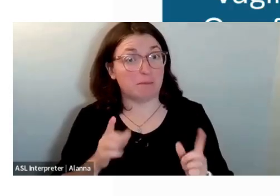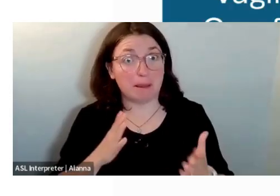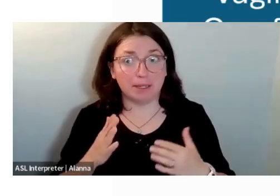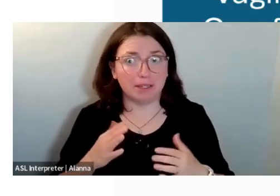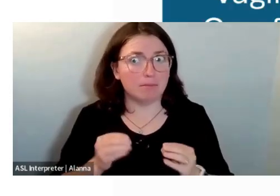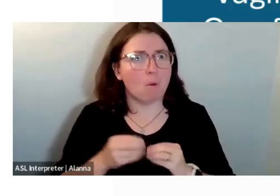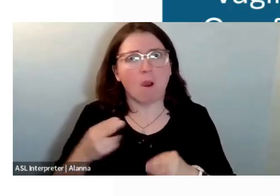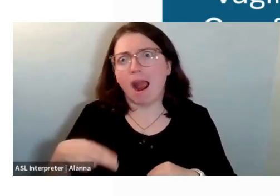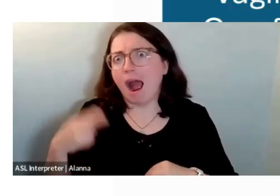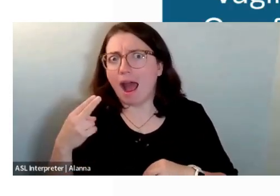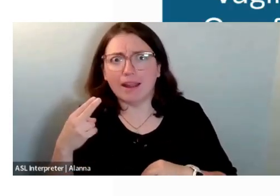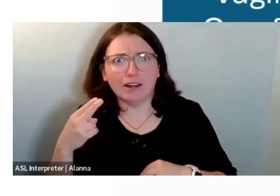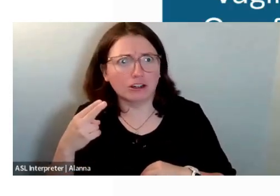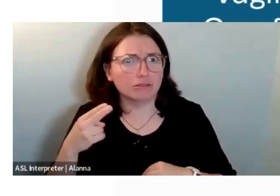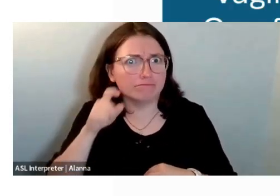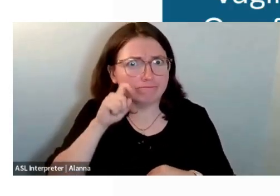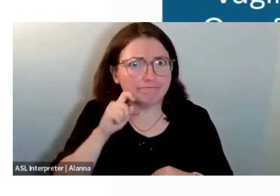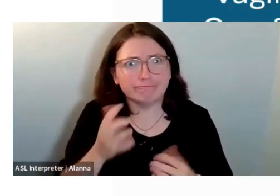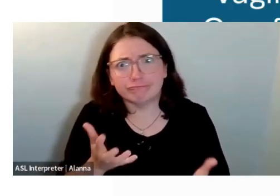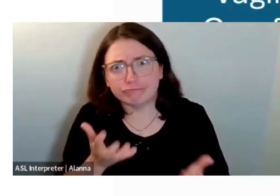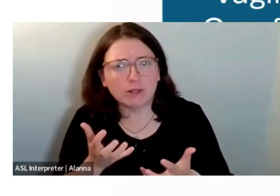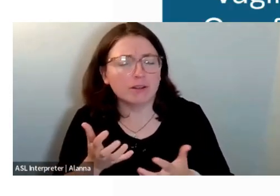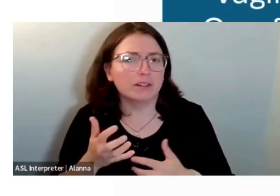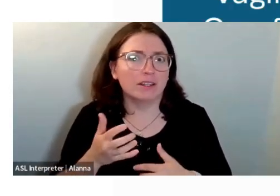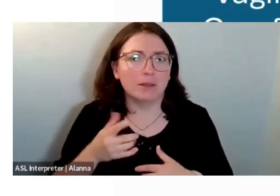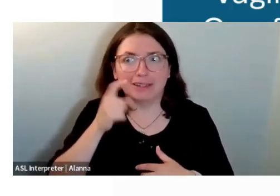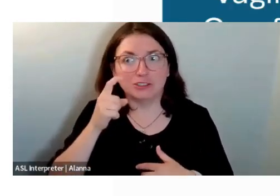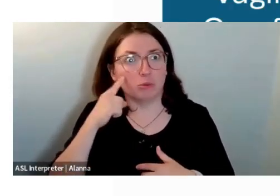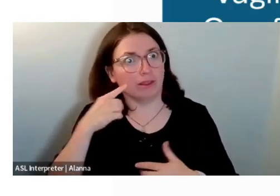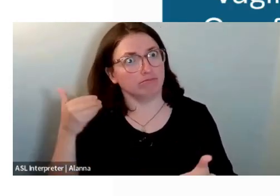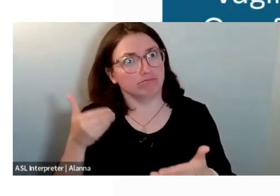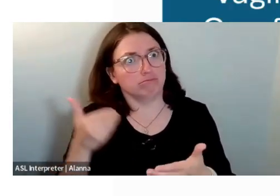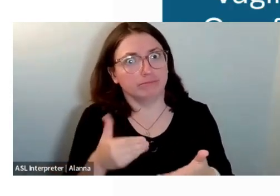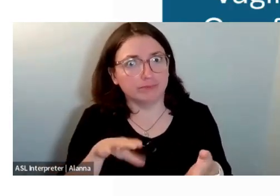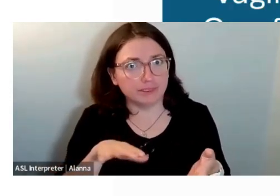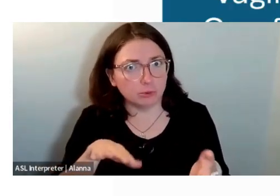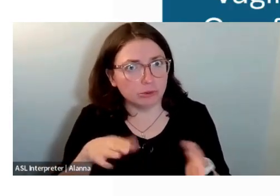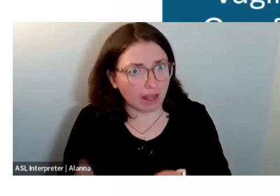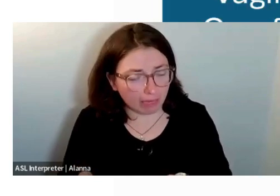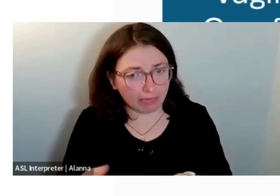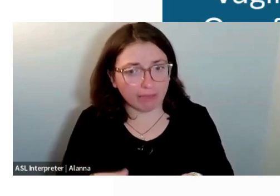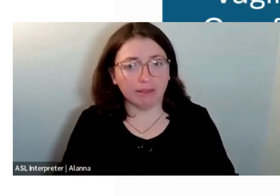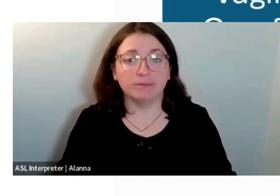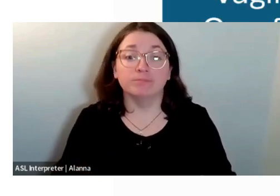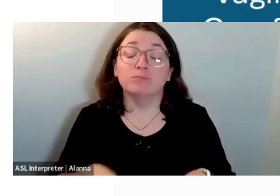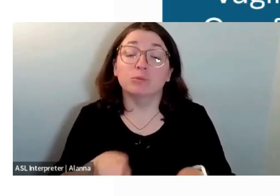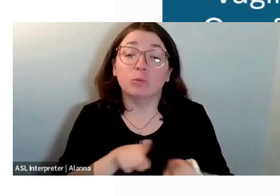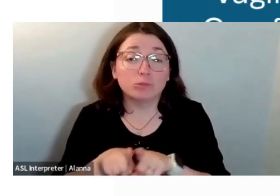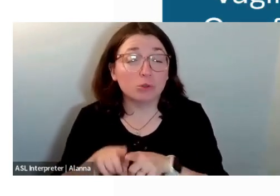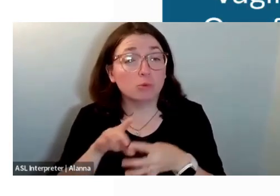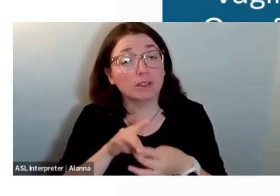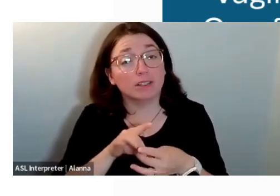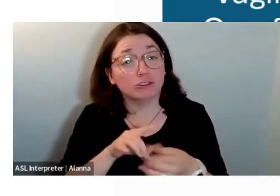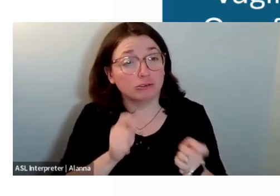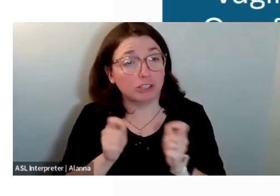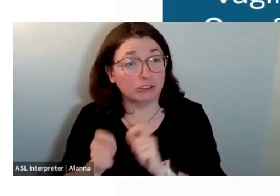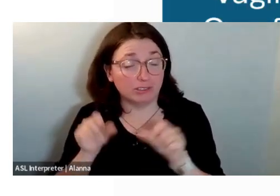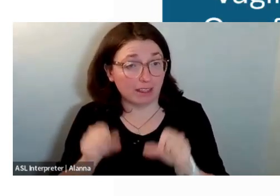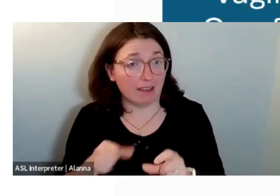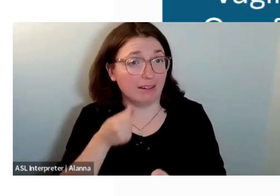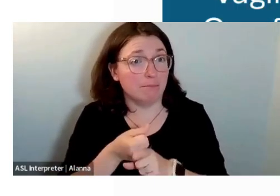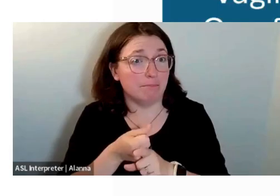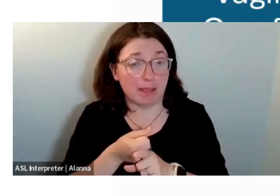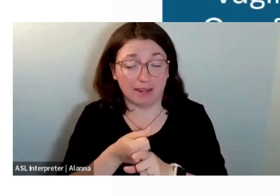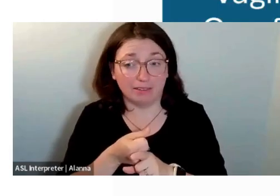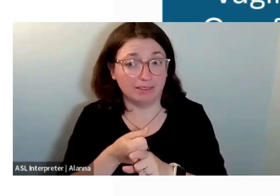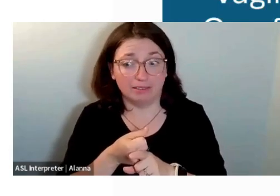mortality. Also, there are certainly relational changes that can impact sexual well-being. A